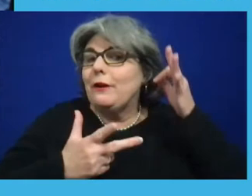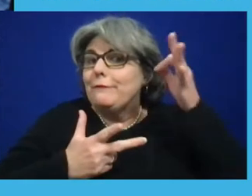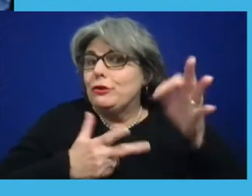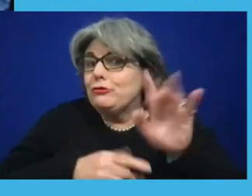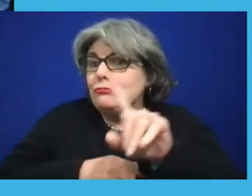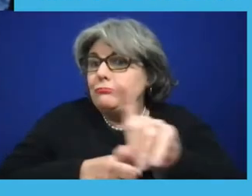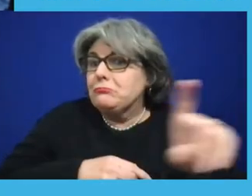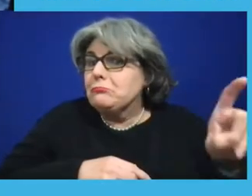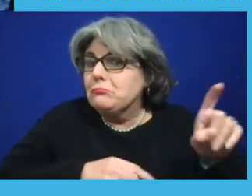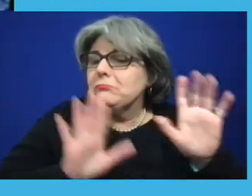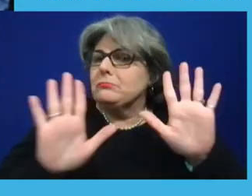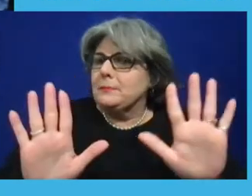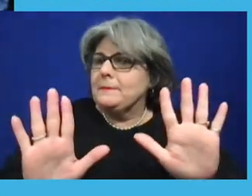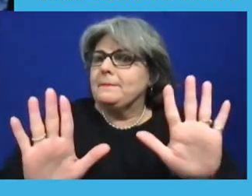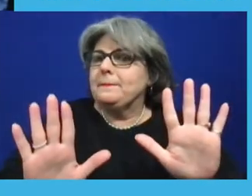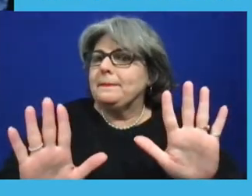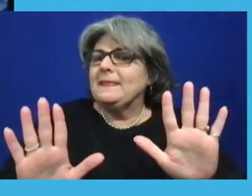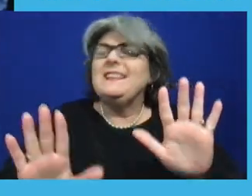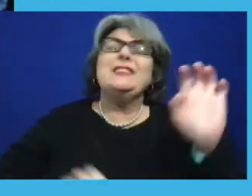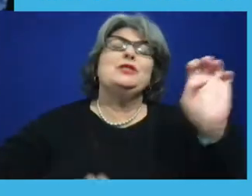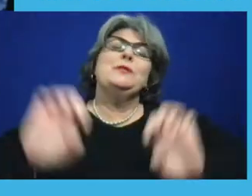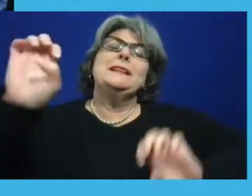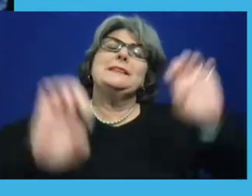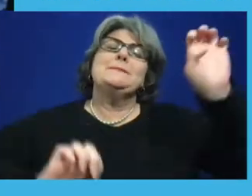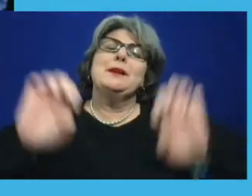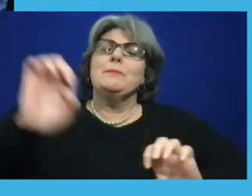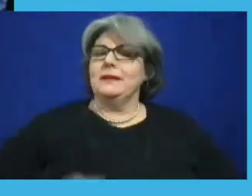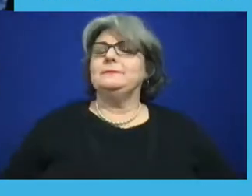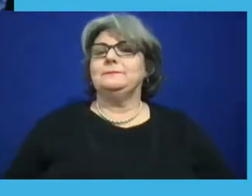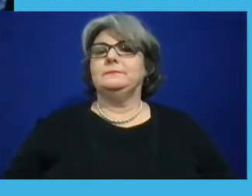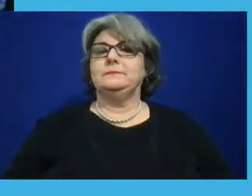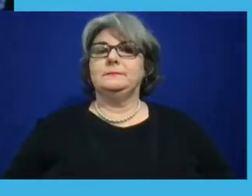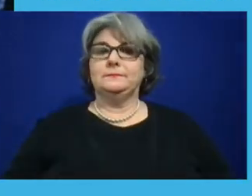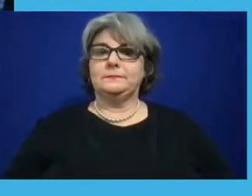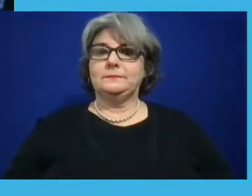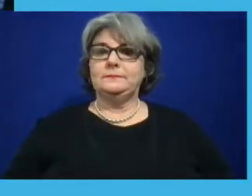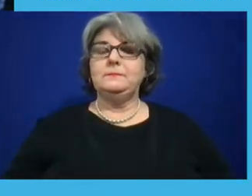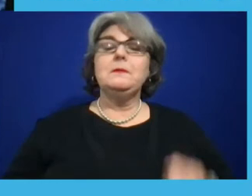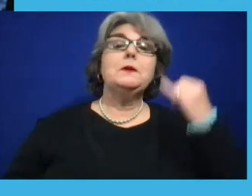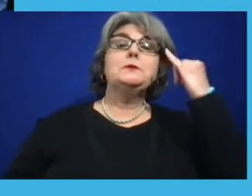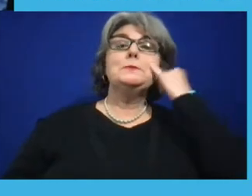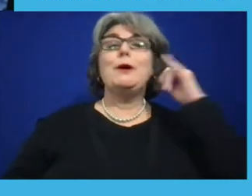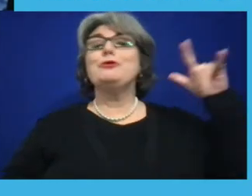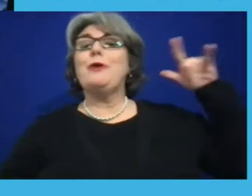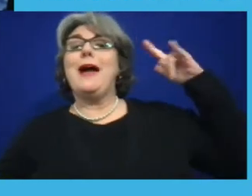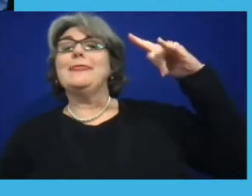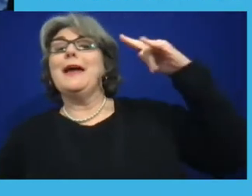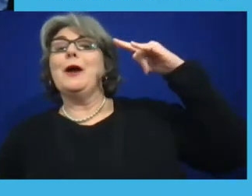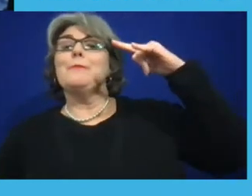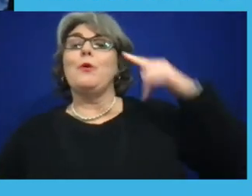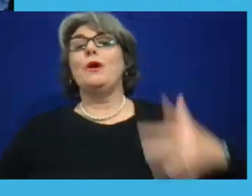our economy and our foreign policy and our future? Let's do a thought experiment.